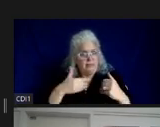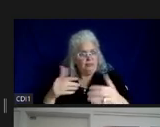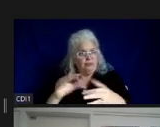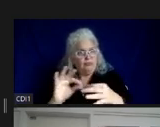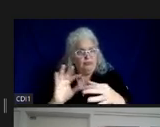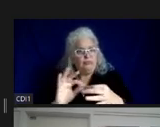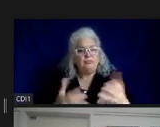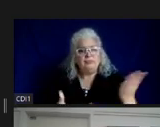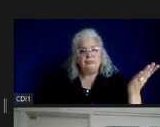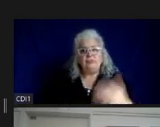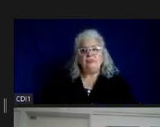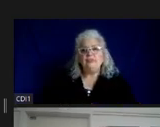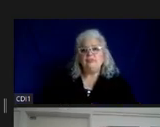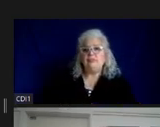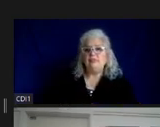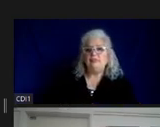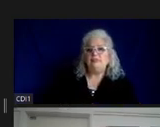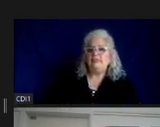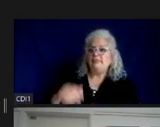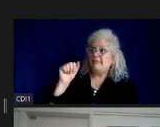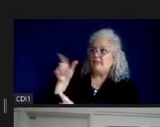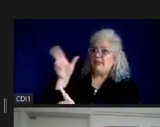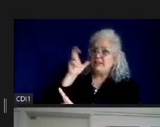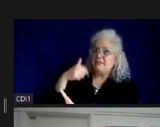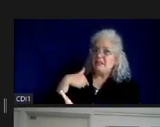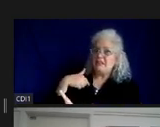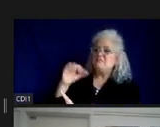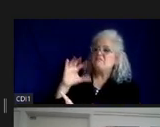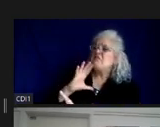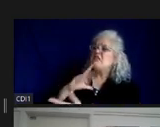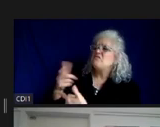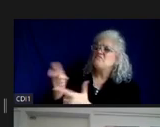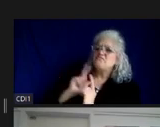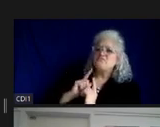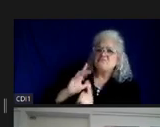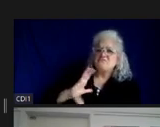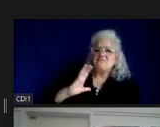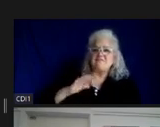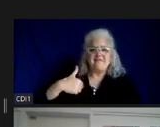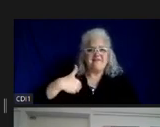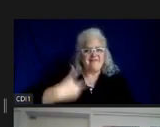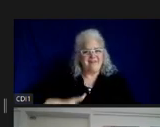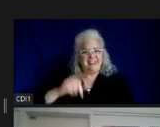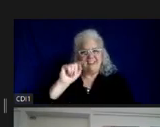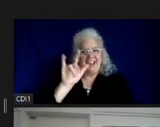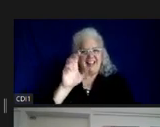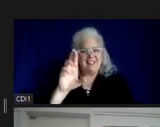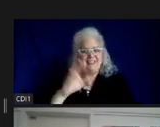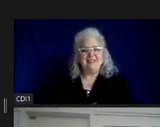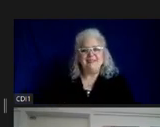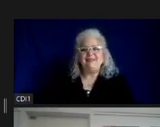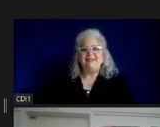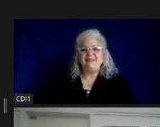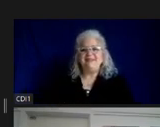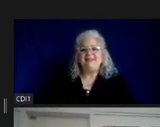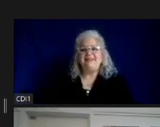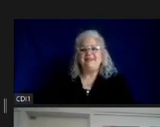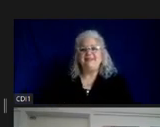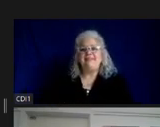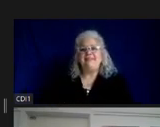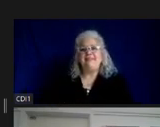Yep. Yeah. So this is where we're where we're at, kind of just in terms